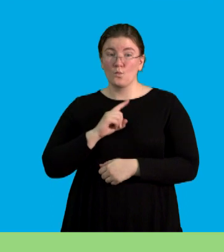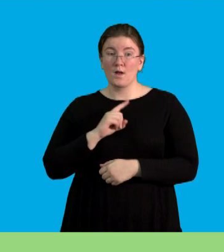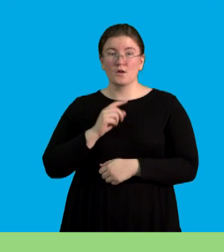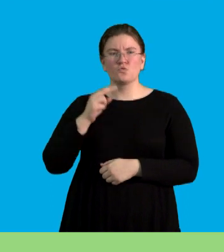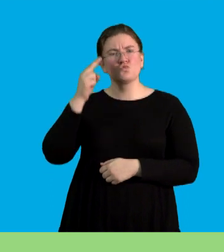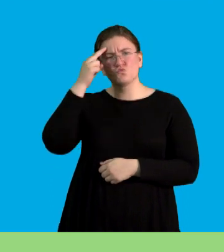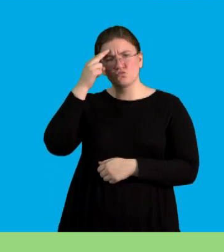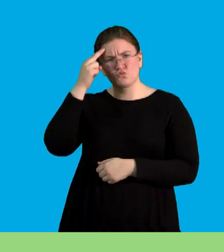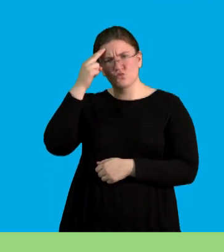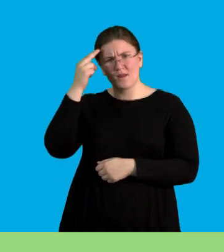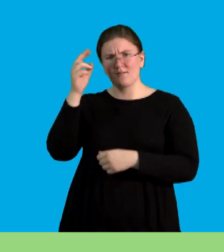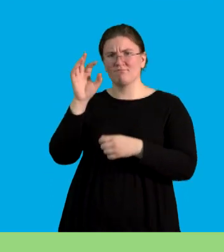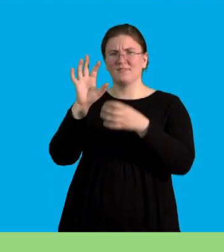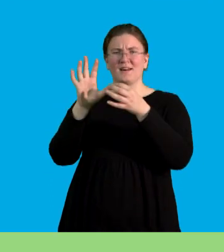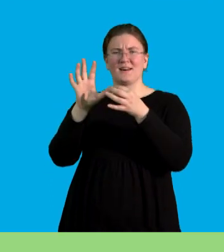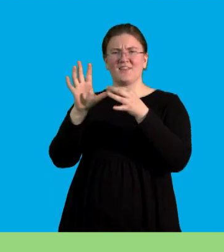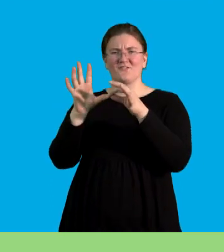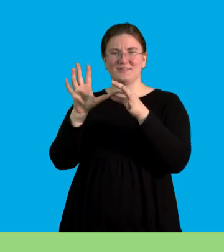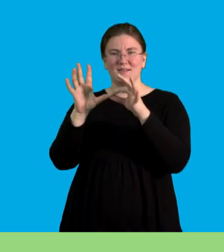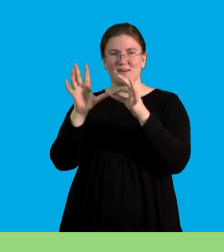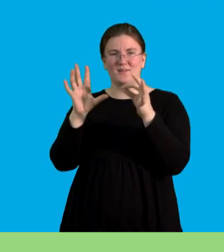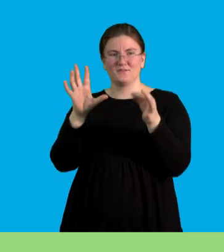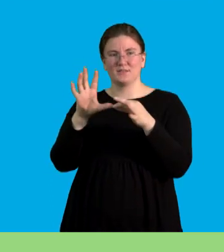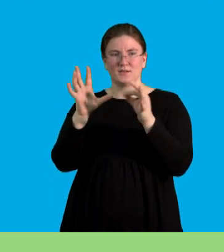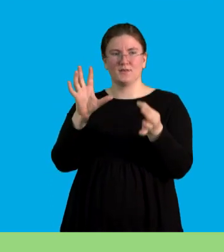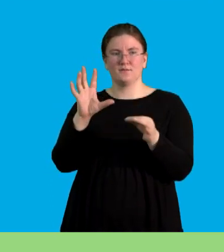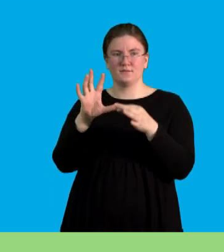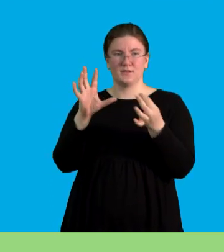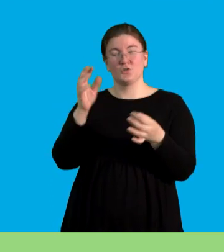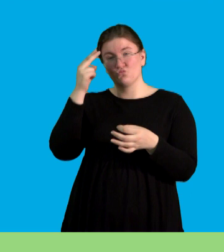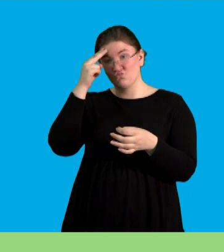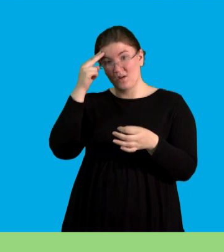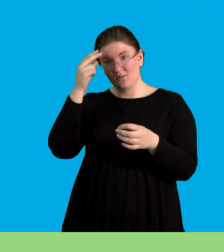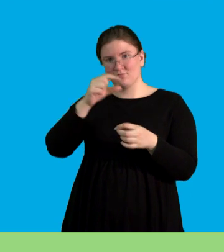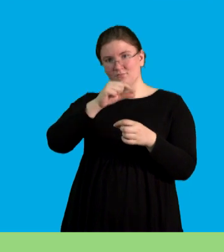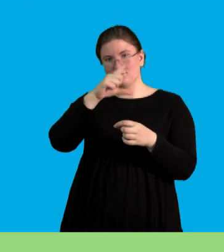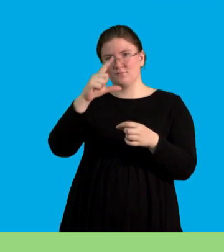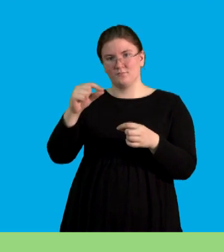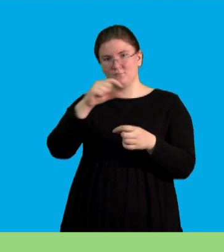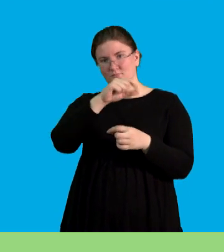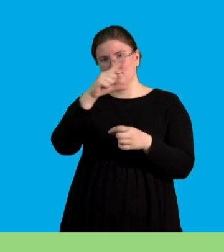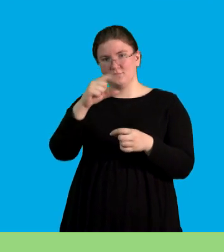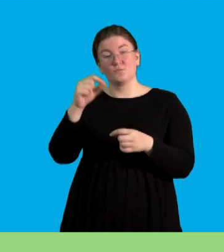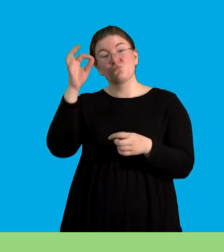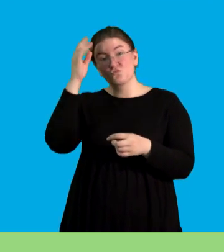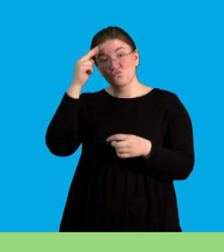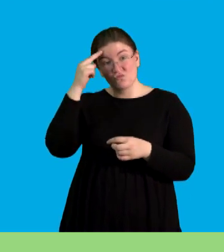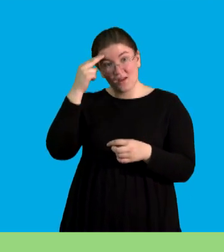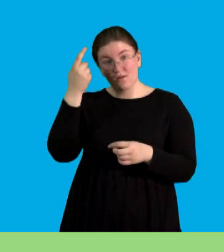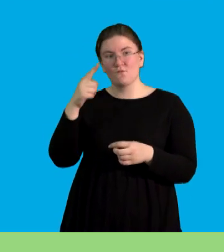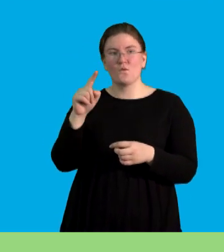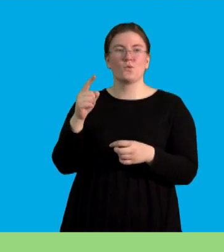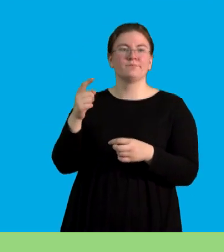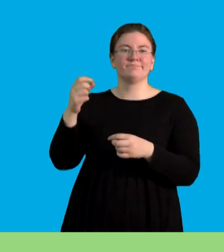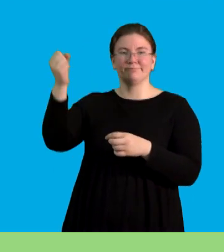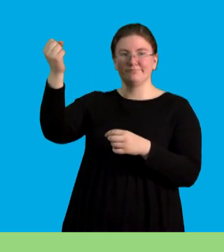It has gray hairy leaves to reflect sunlight. The hair reduces water